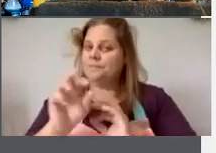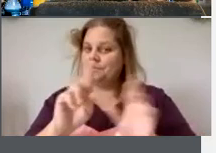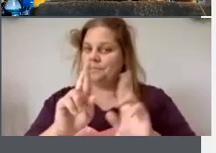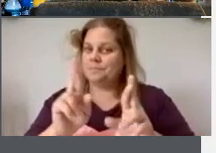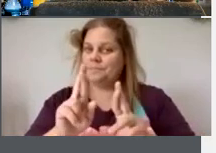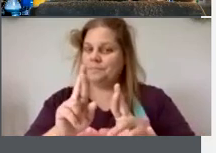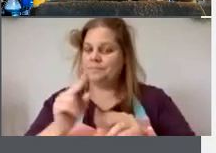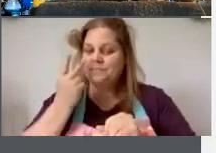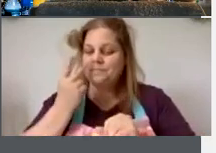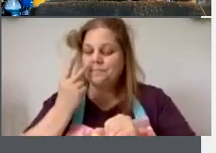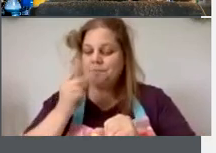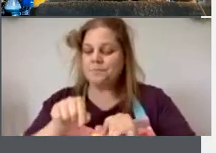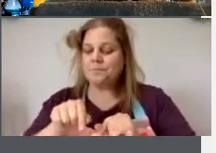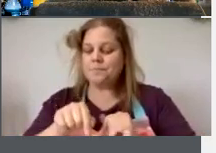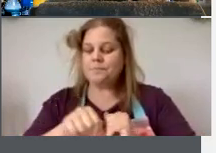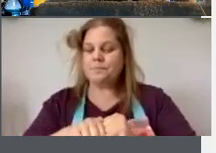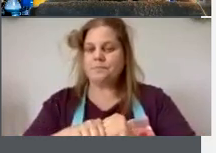look. Watch.